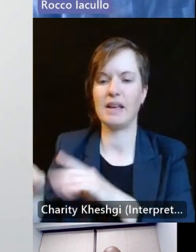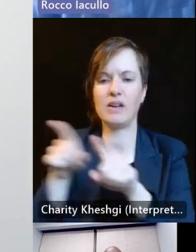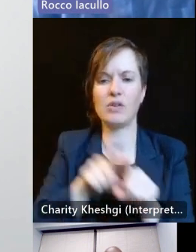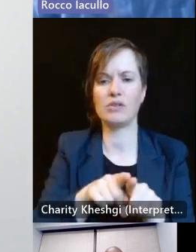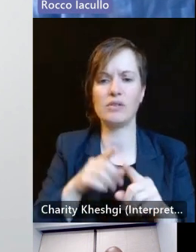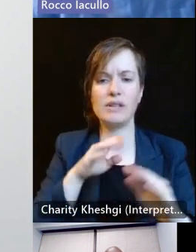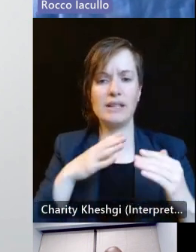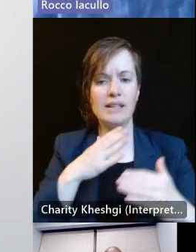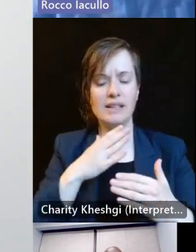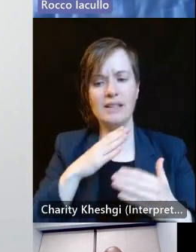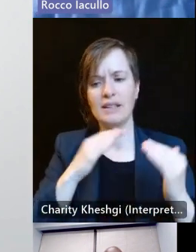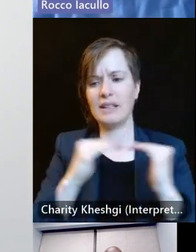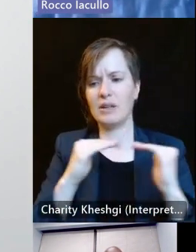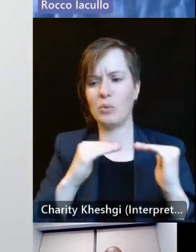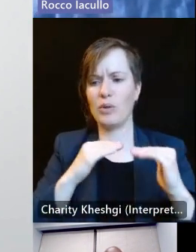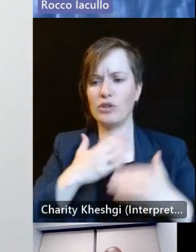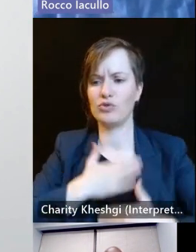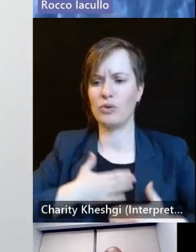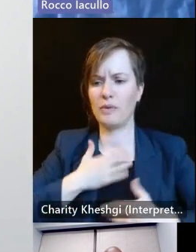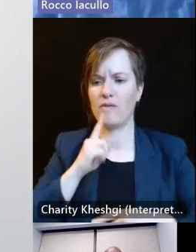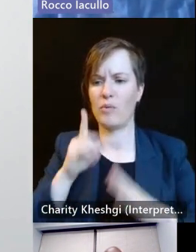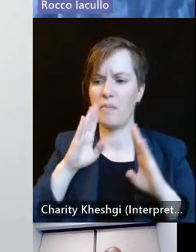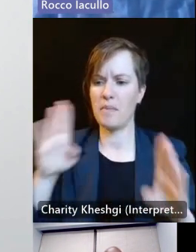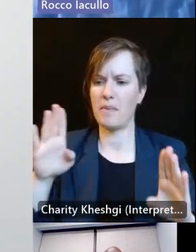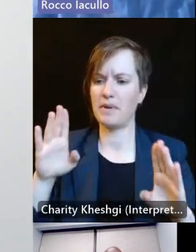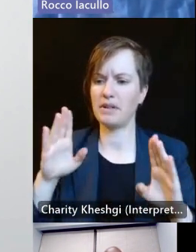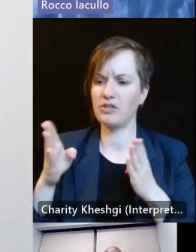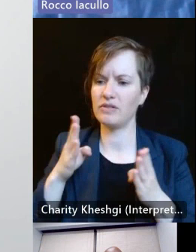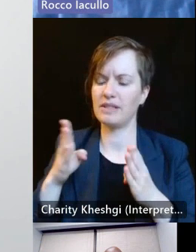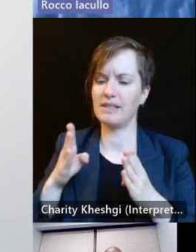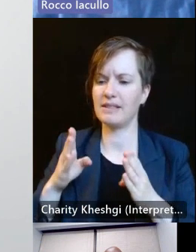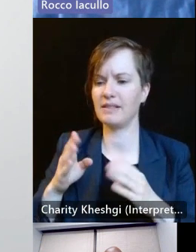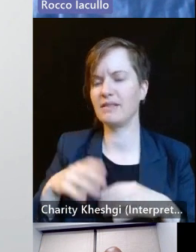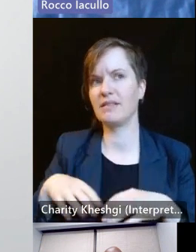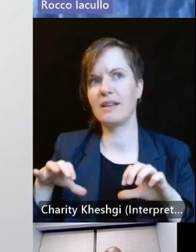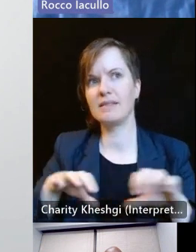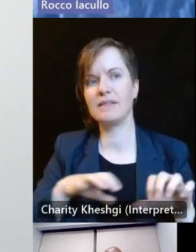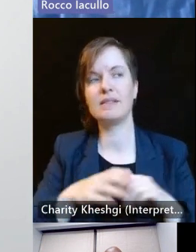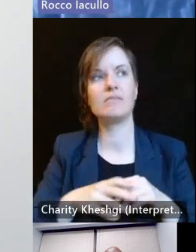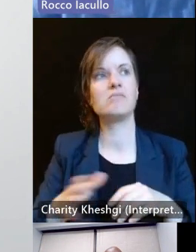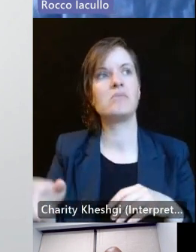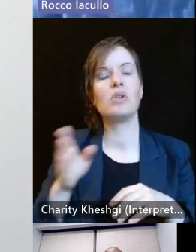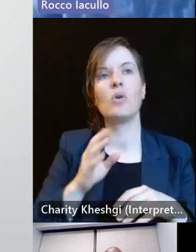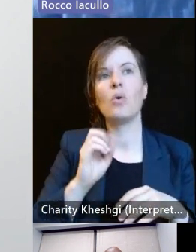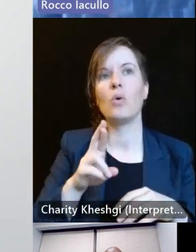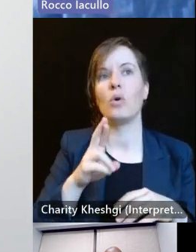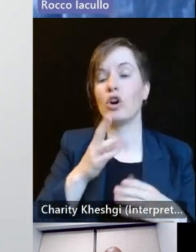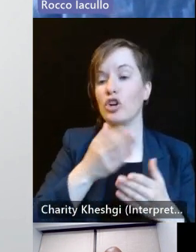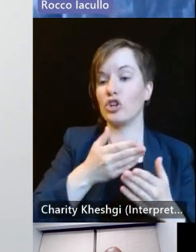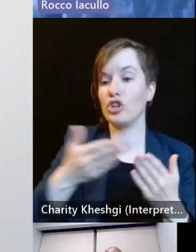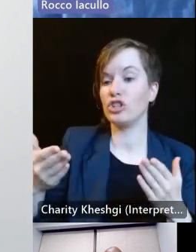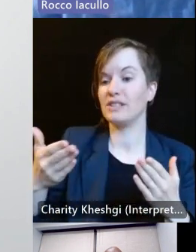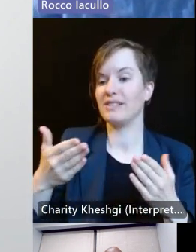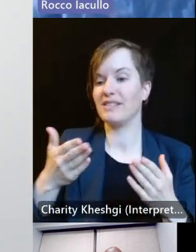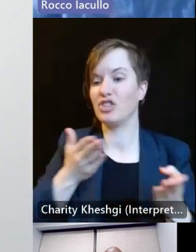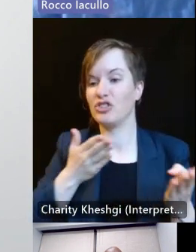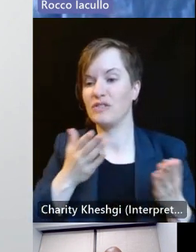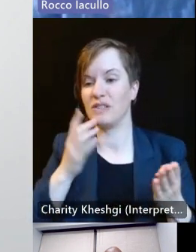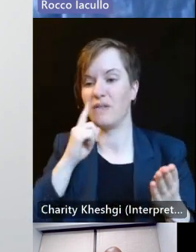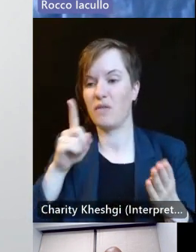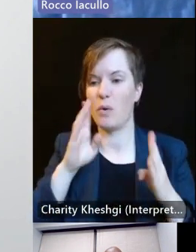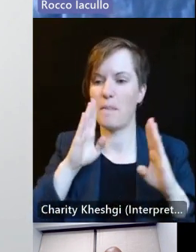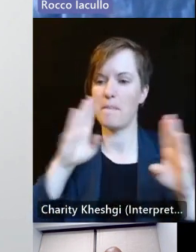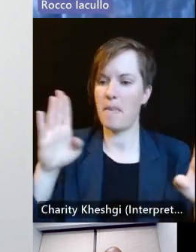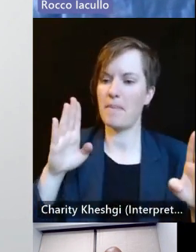activities of a public entity or the goods or services of a place of public accommodation, providing unequal treatment to